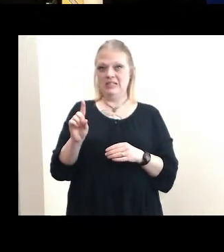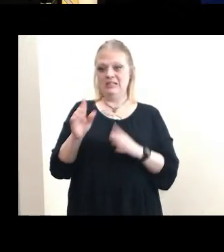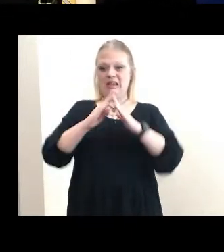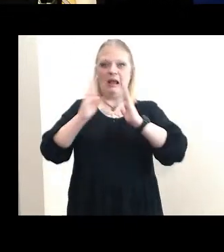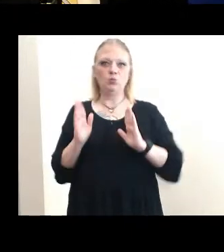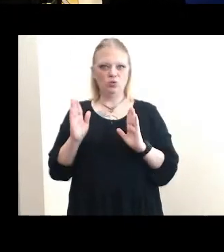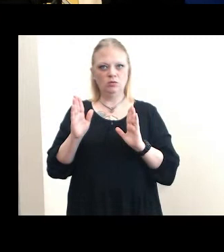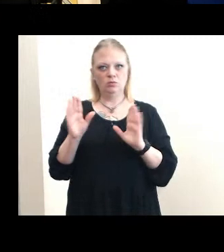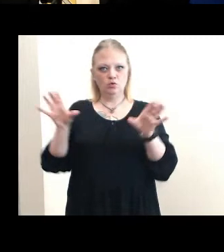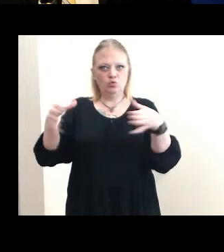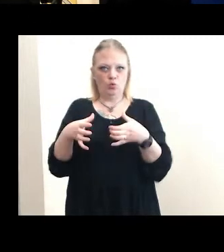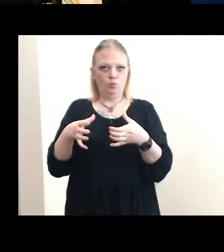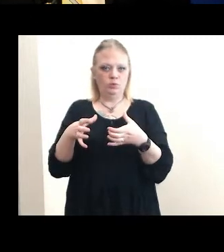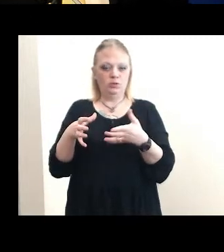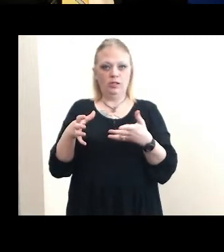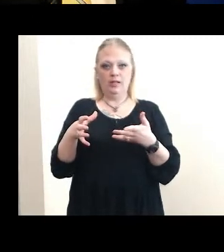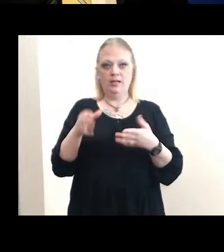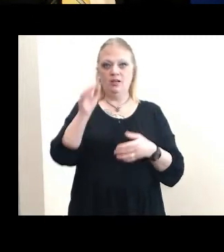settings.